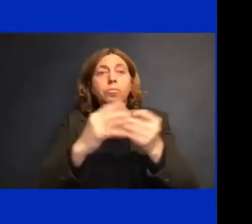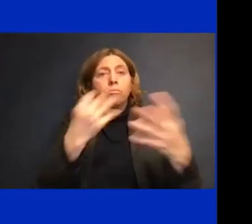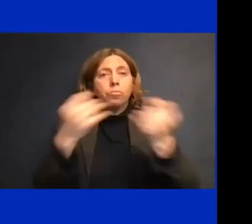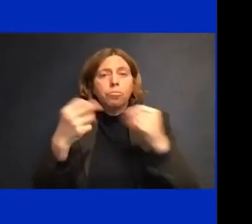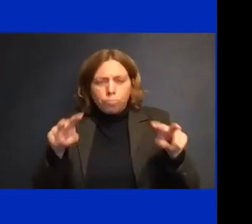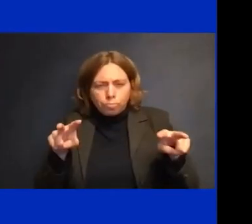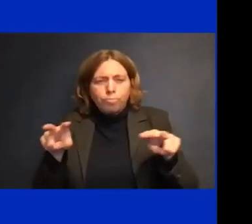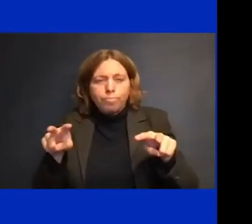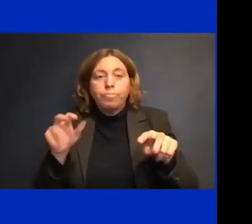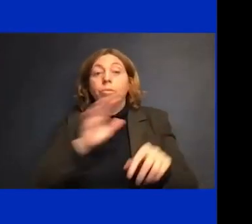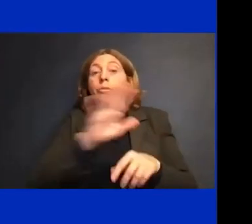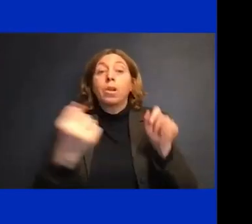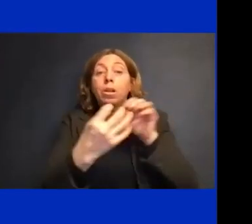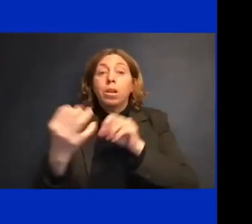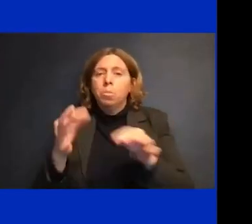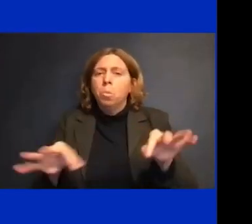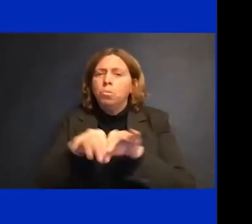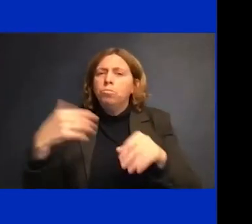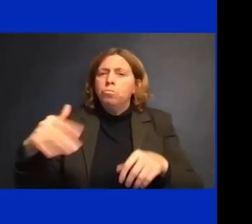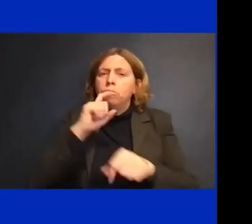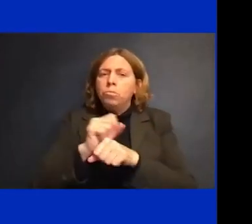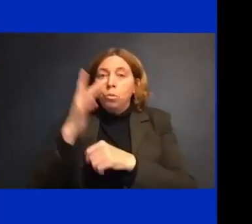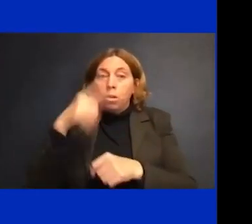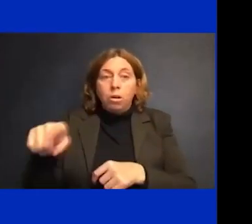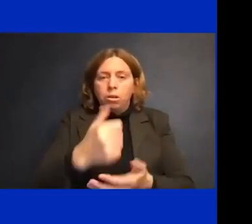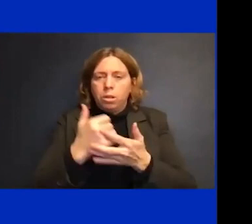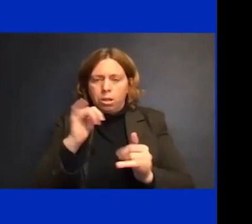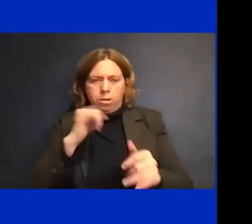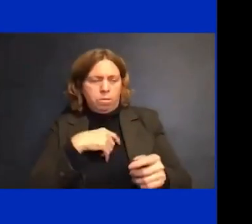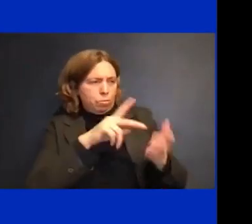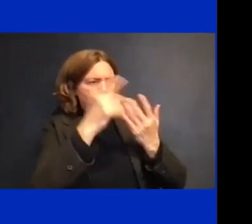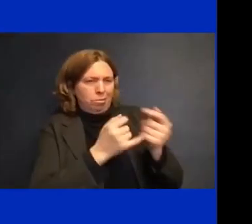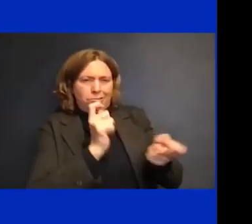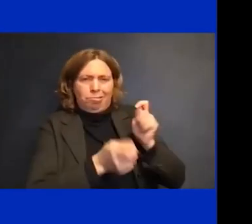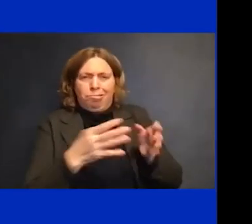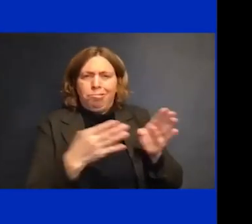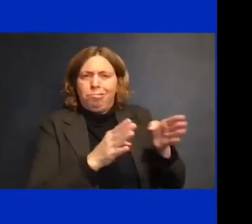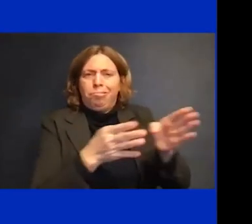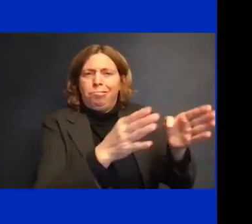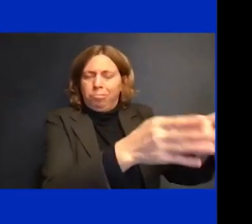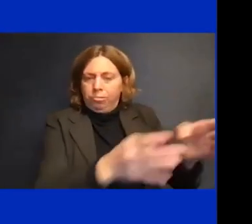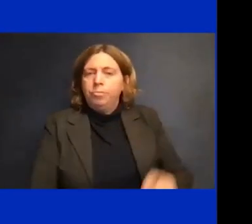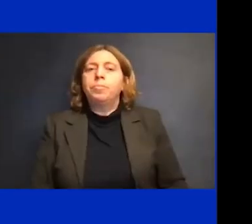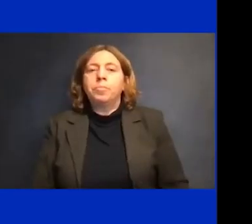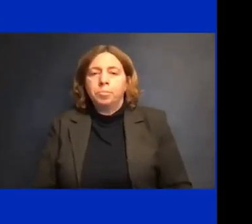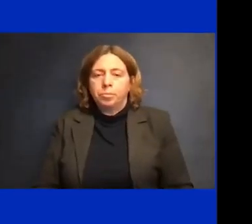Your feedback is important and continues to guide the future of this project.